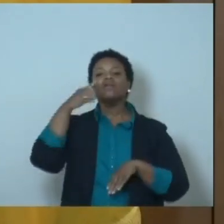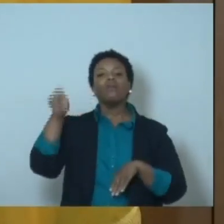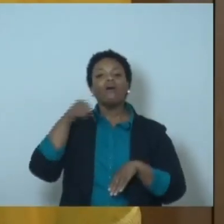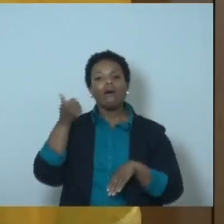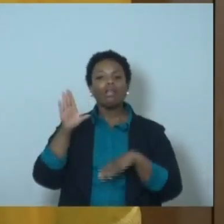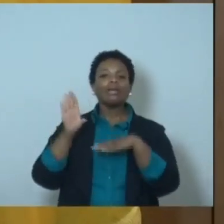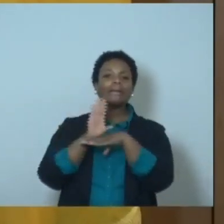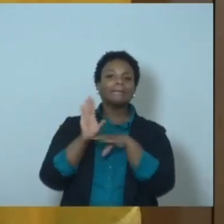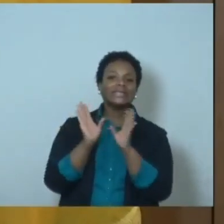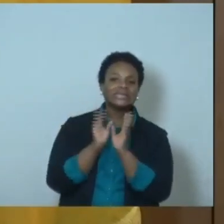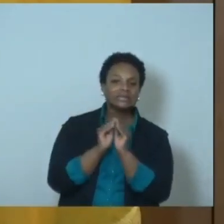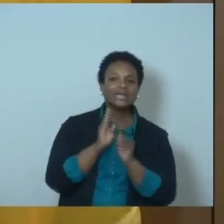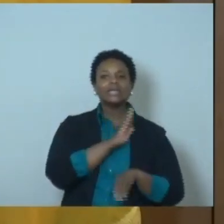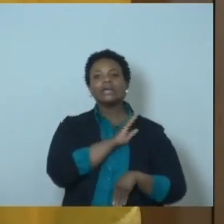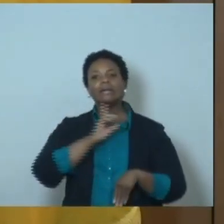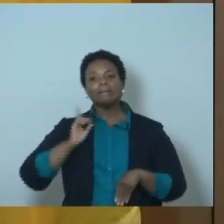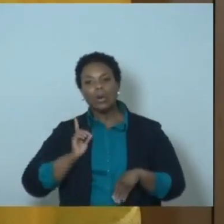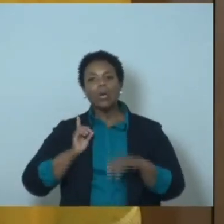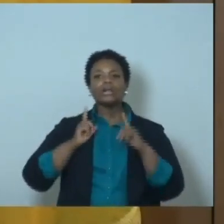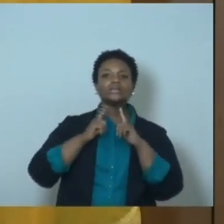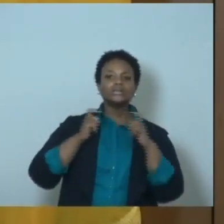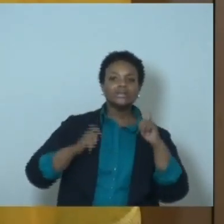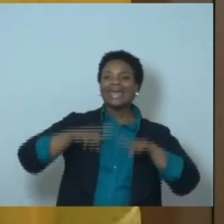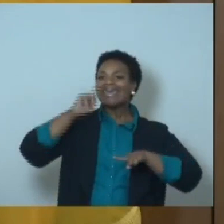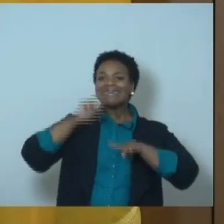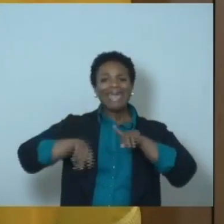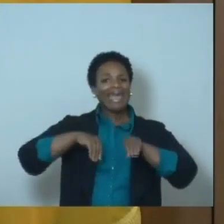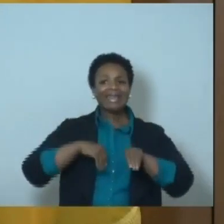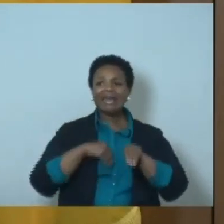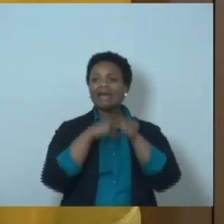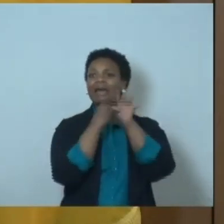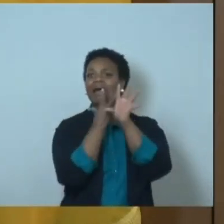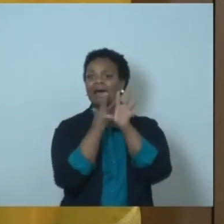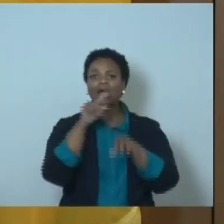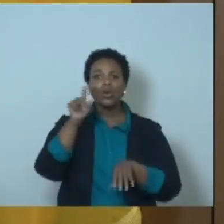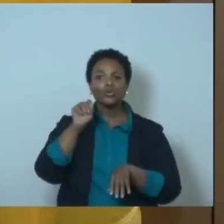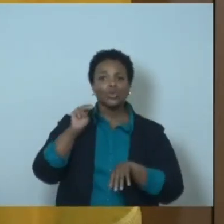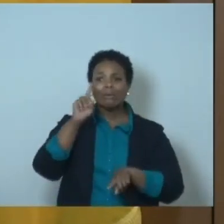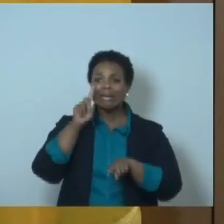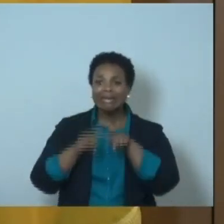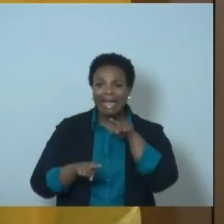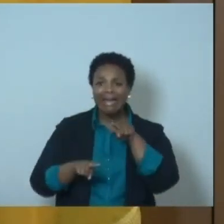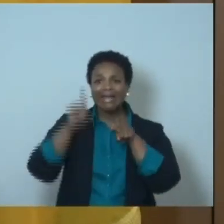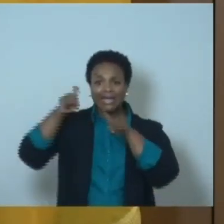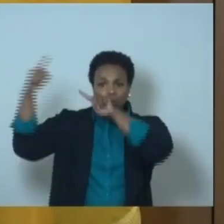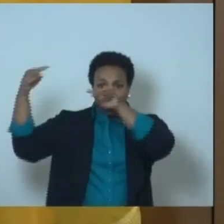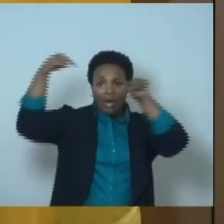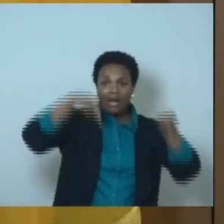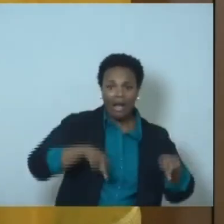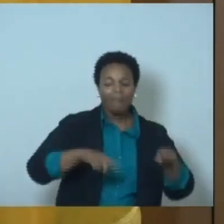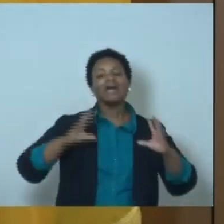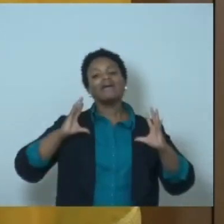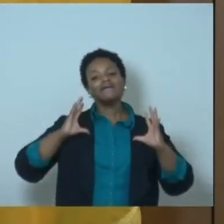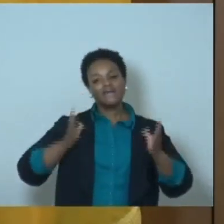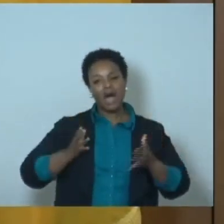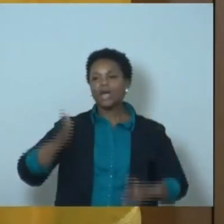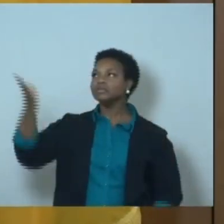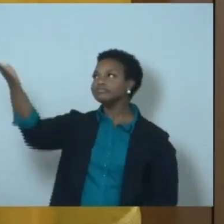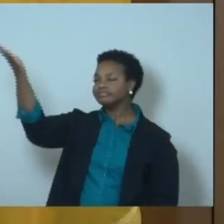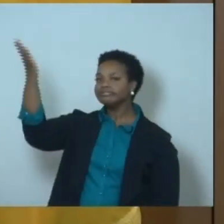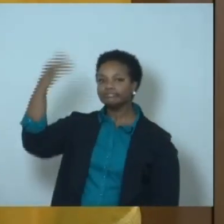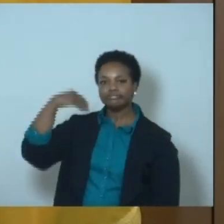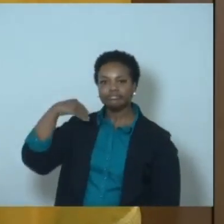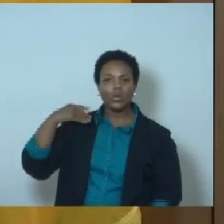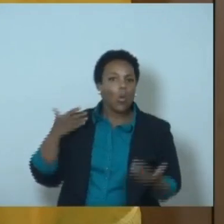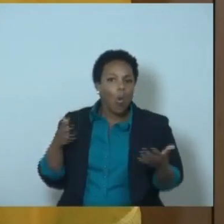that folks that cannot do it virtually, there's a reason that you have to be on site. We have already opened that up,